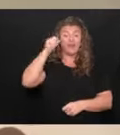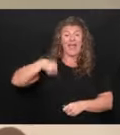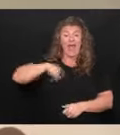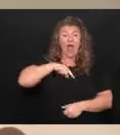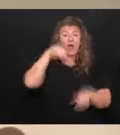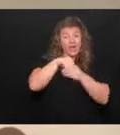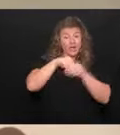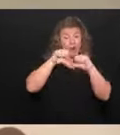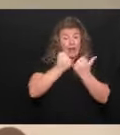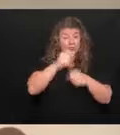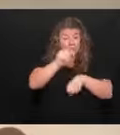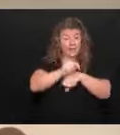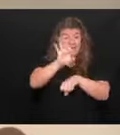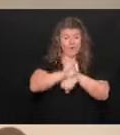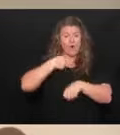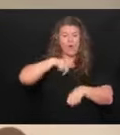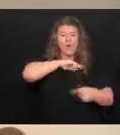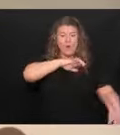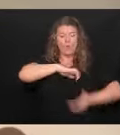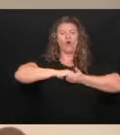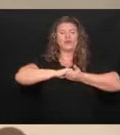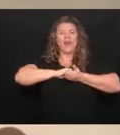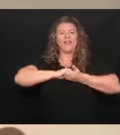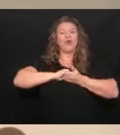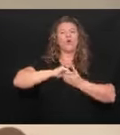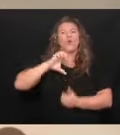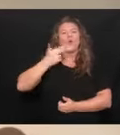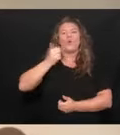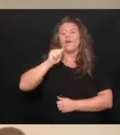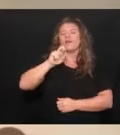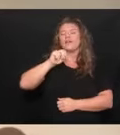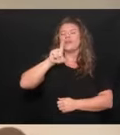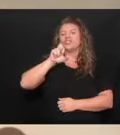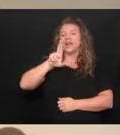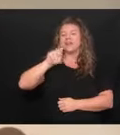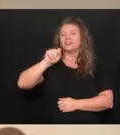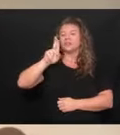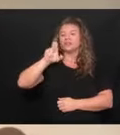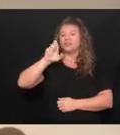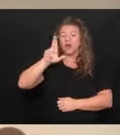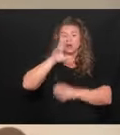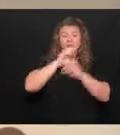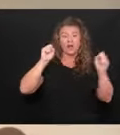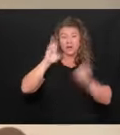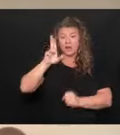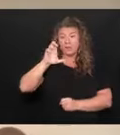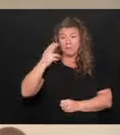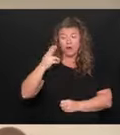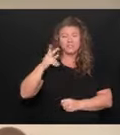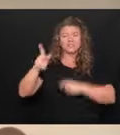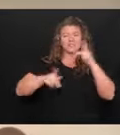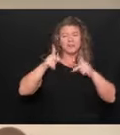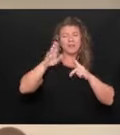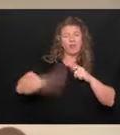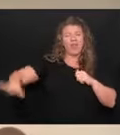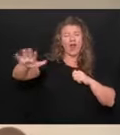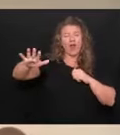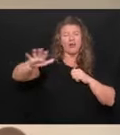Interagency Task Force worked with Chancellor Tucker, Dr. Persley, and the folks at Higher